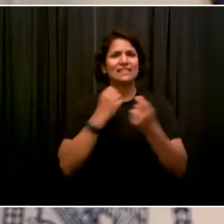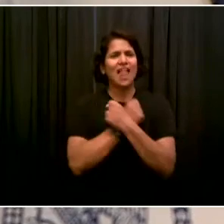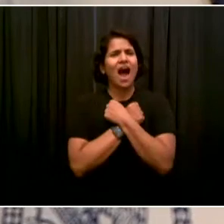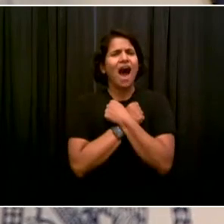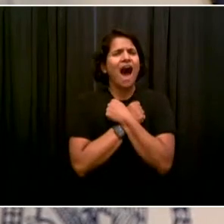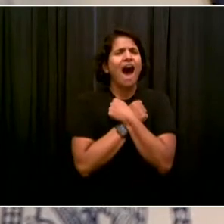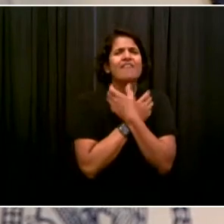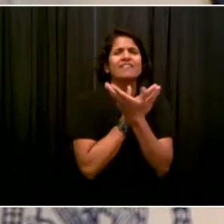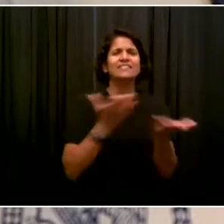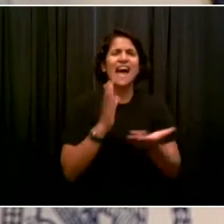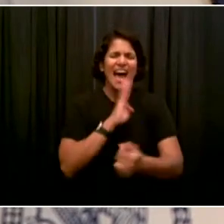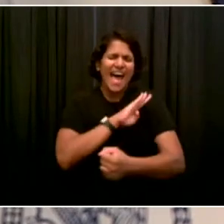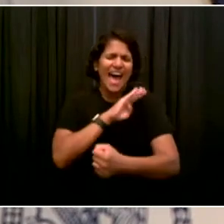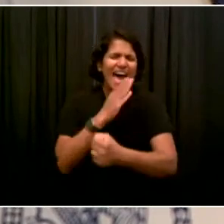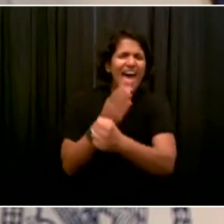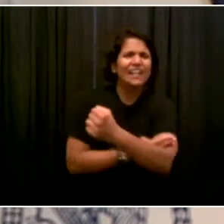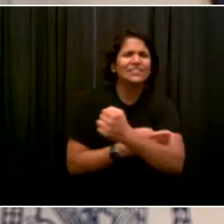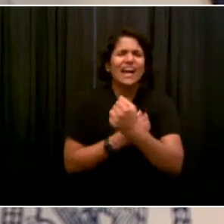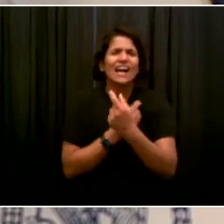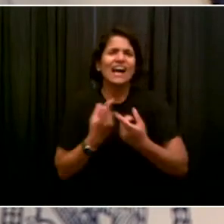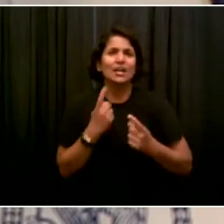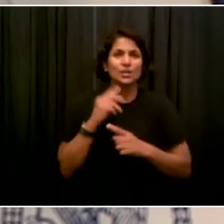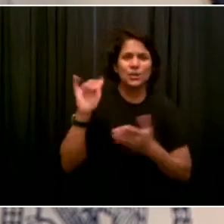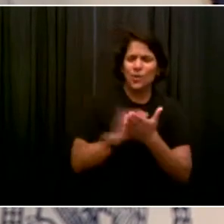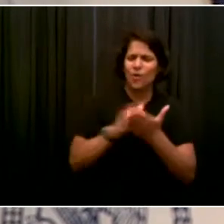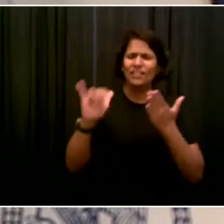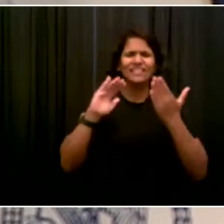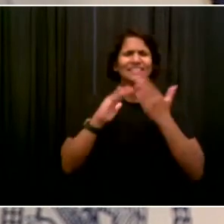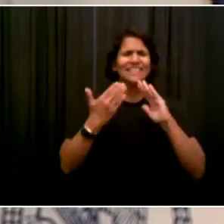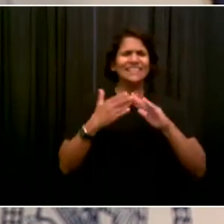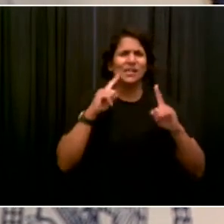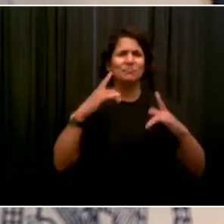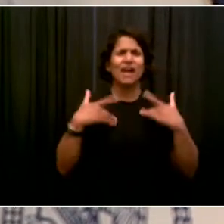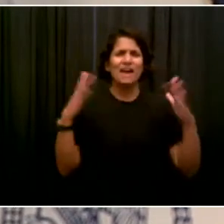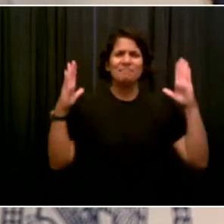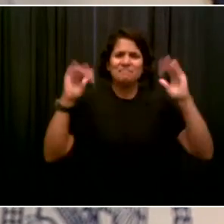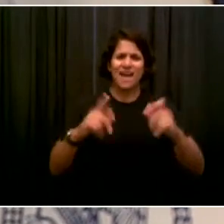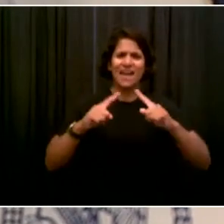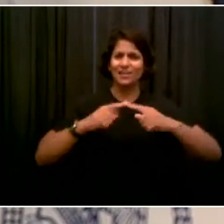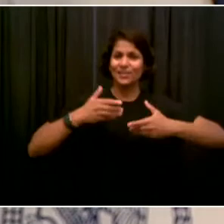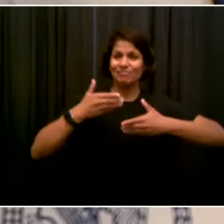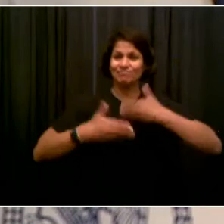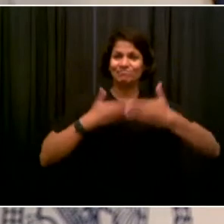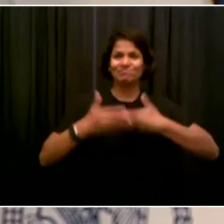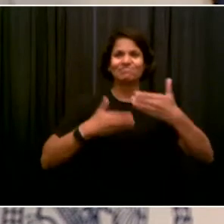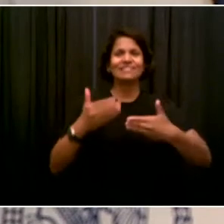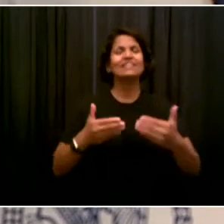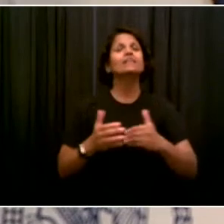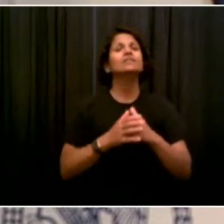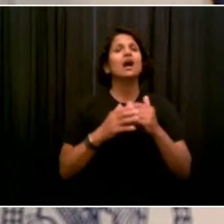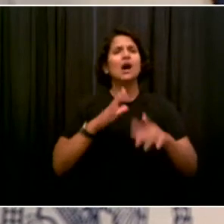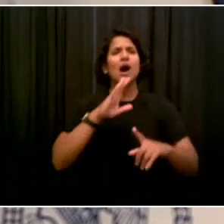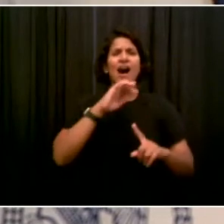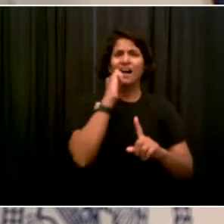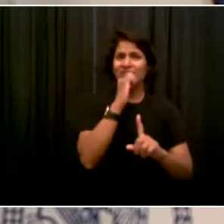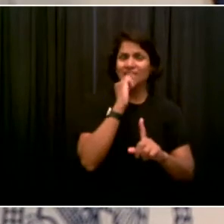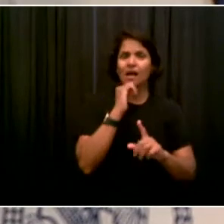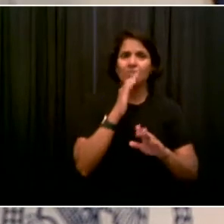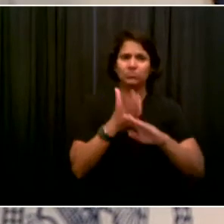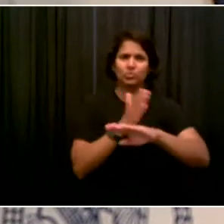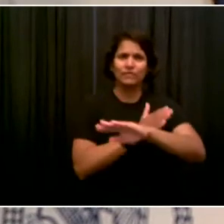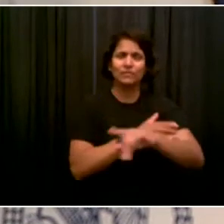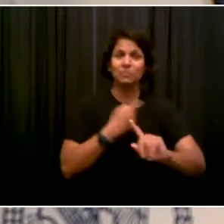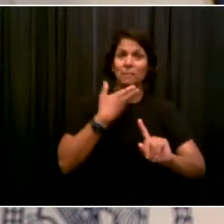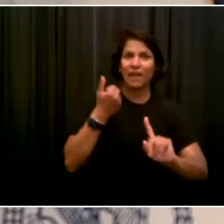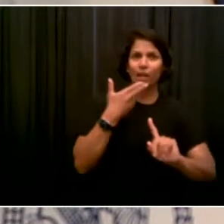that makes New York City great. We're really moving along steadily. Every single day it's getting better. Why? Because of